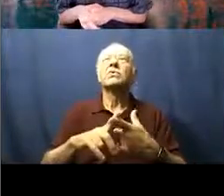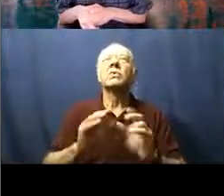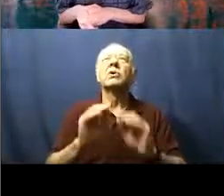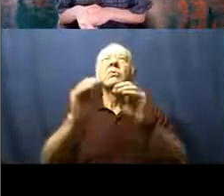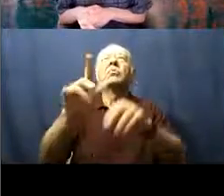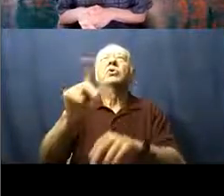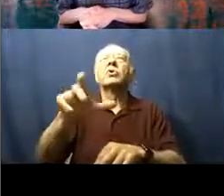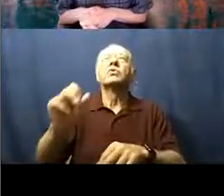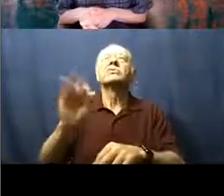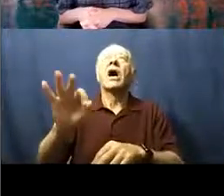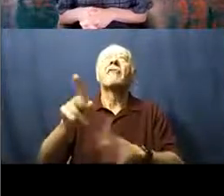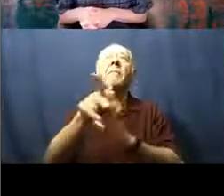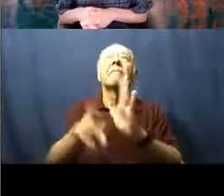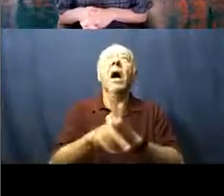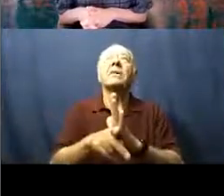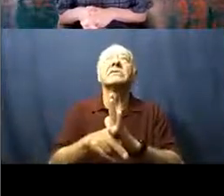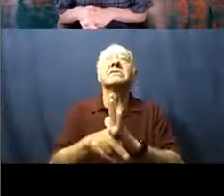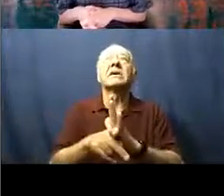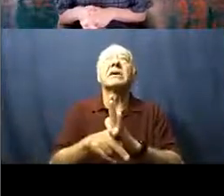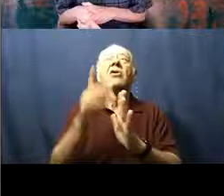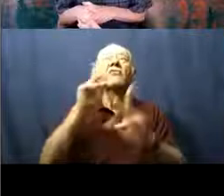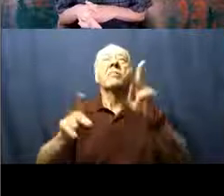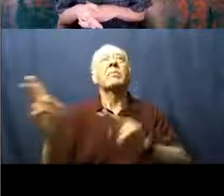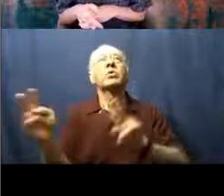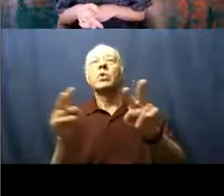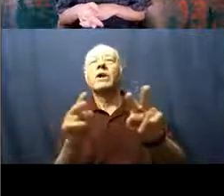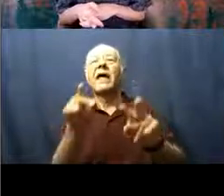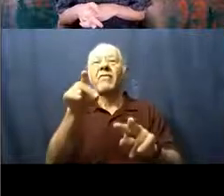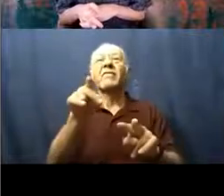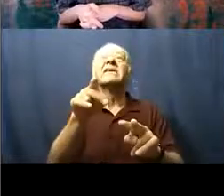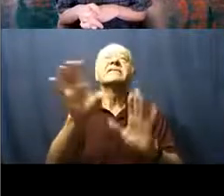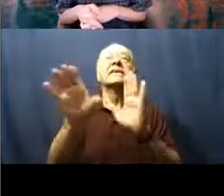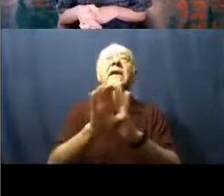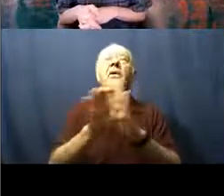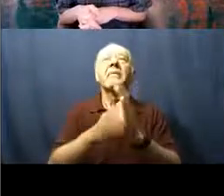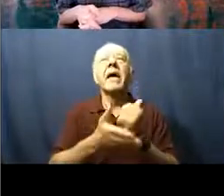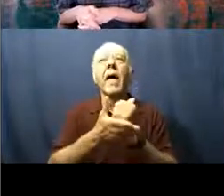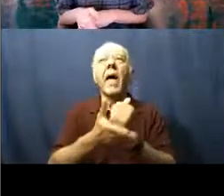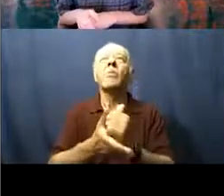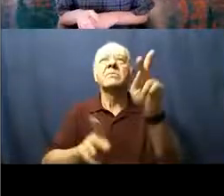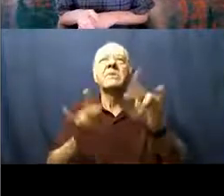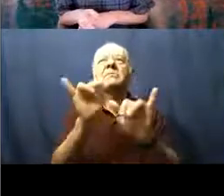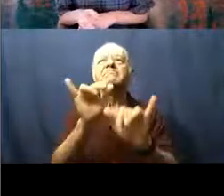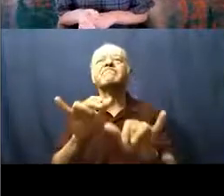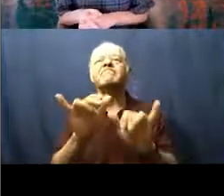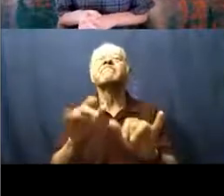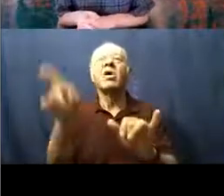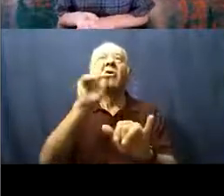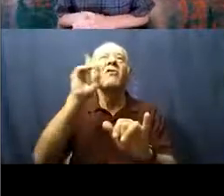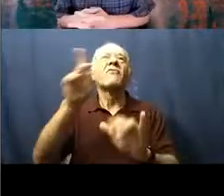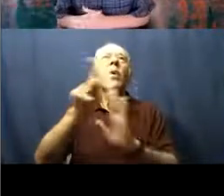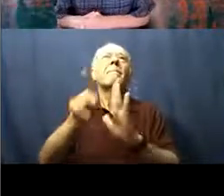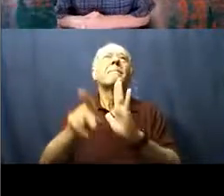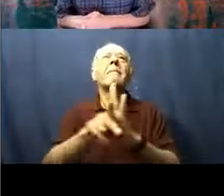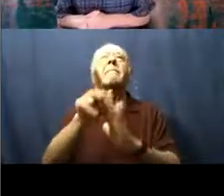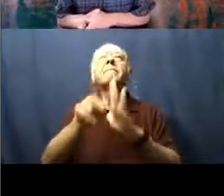of policy out there for folks. And I think this diagram is helpful for the policy